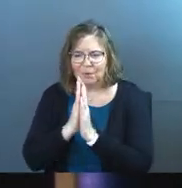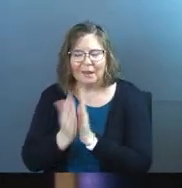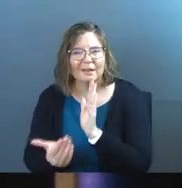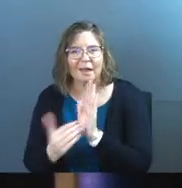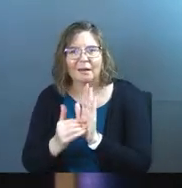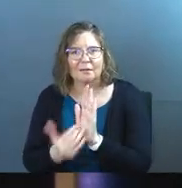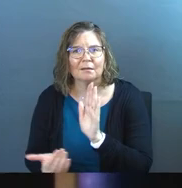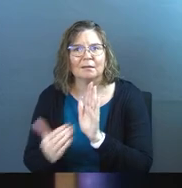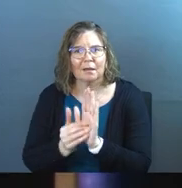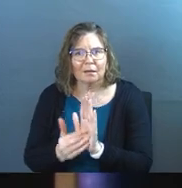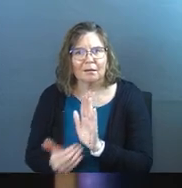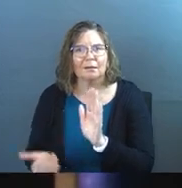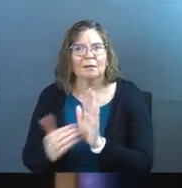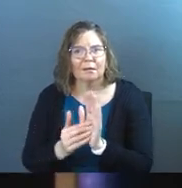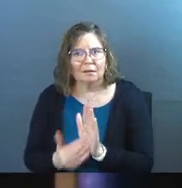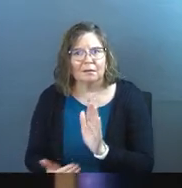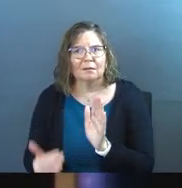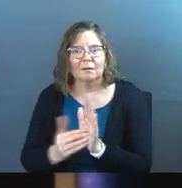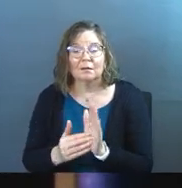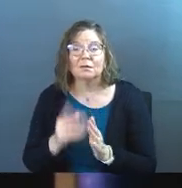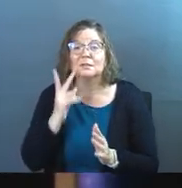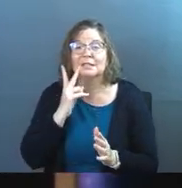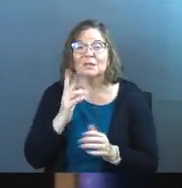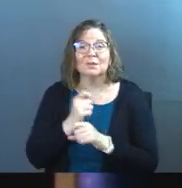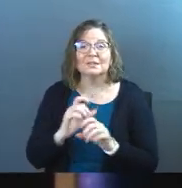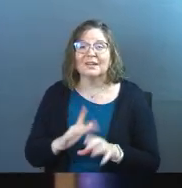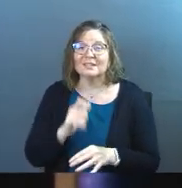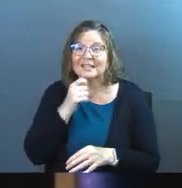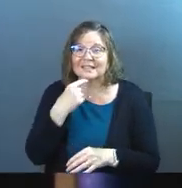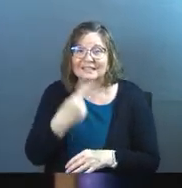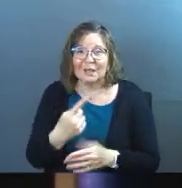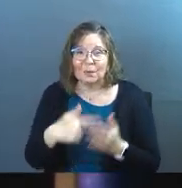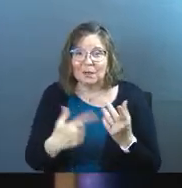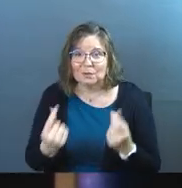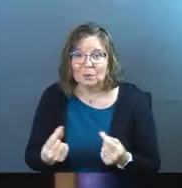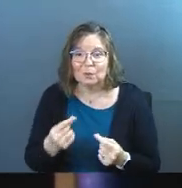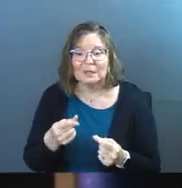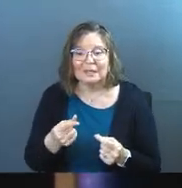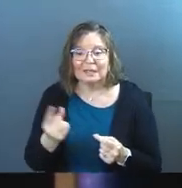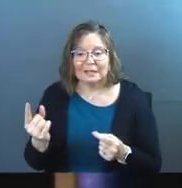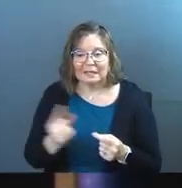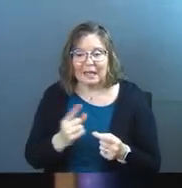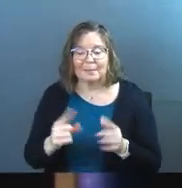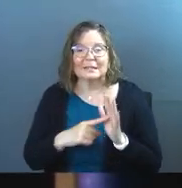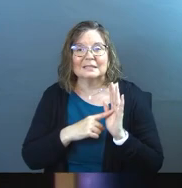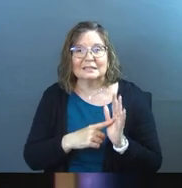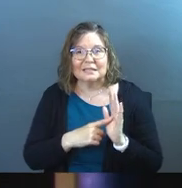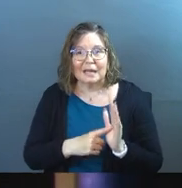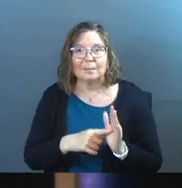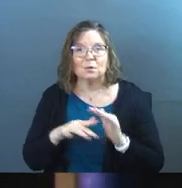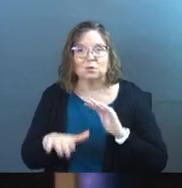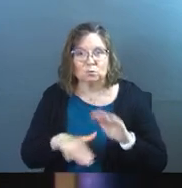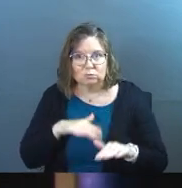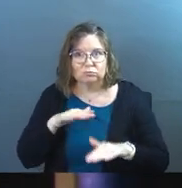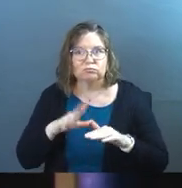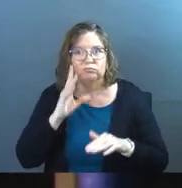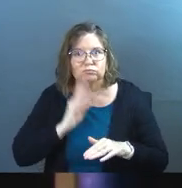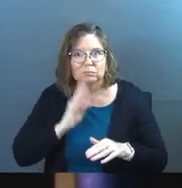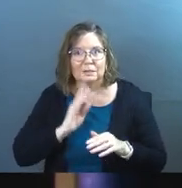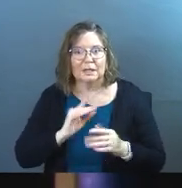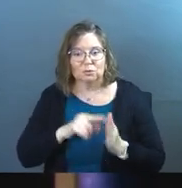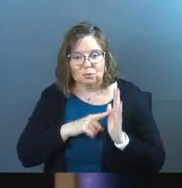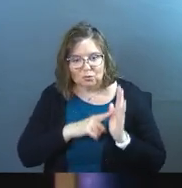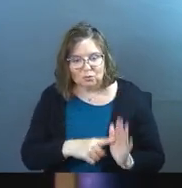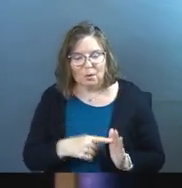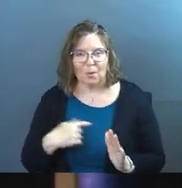again. Just keep praying again. See, your Savior doesn't just tell you what to do. He came as an example to walk it out before